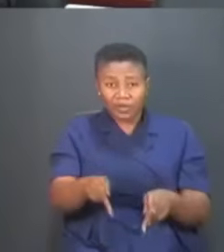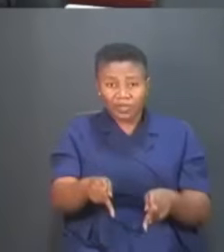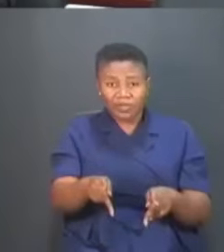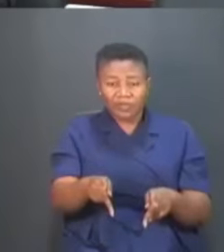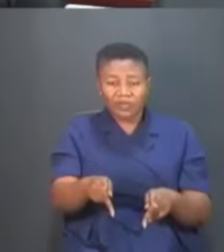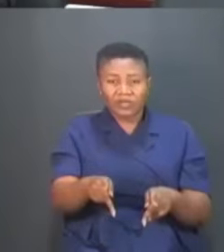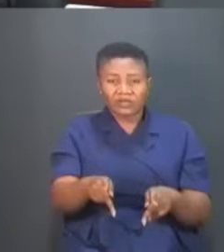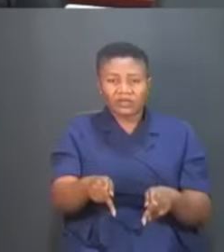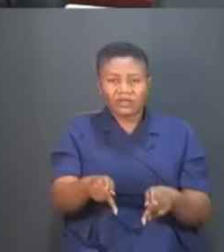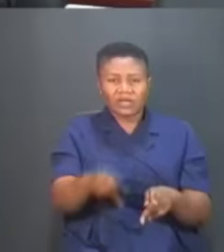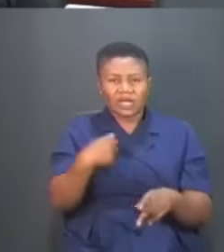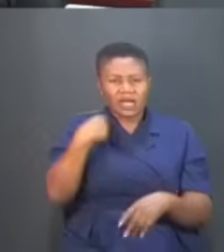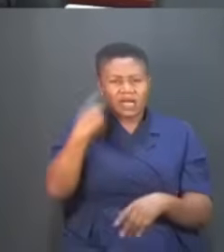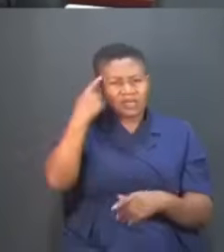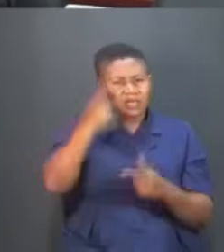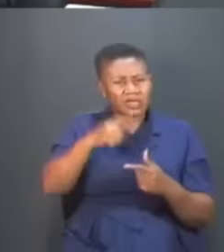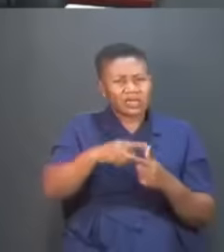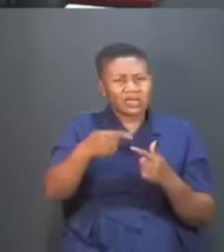designated.